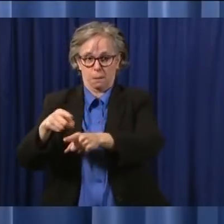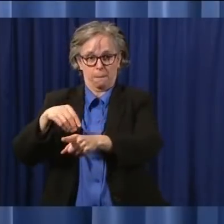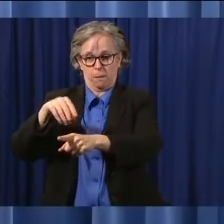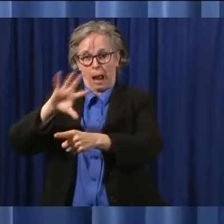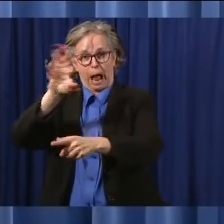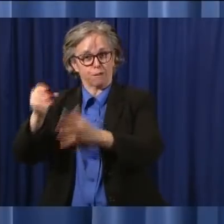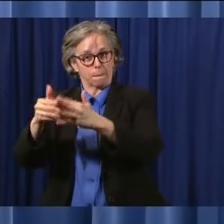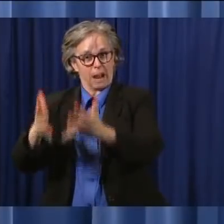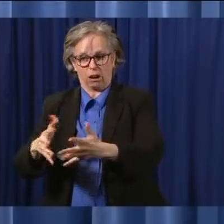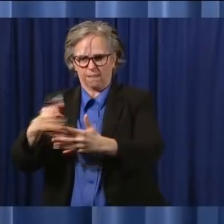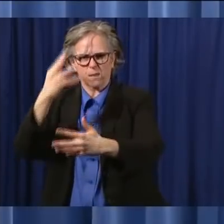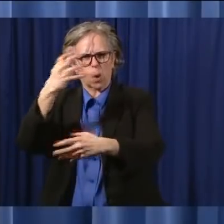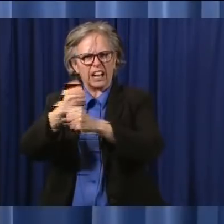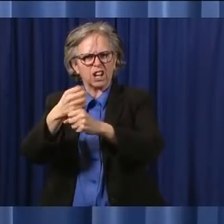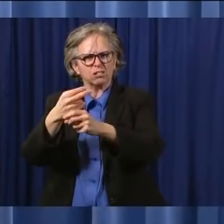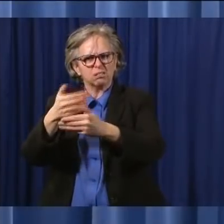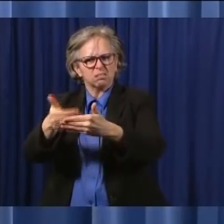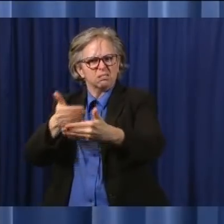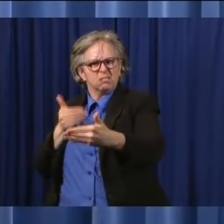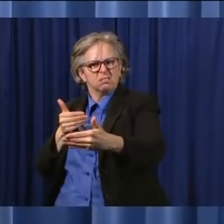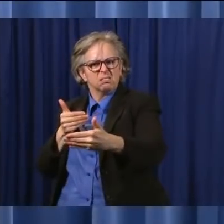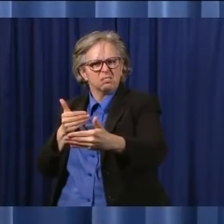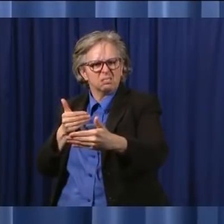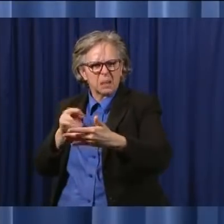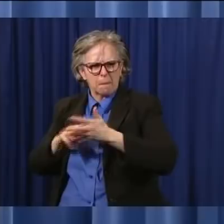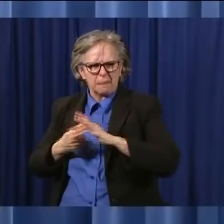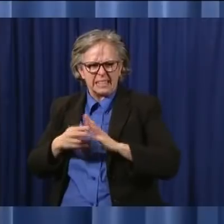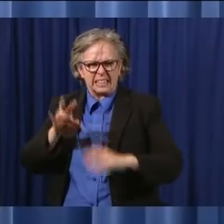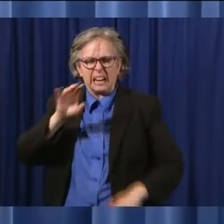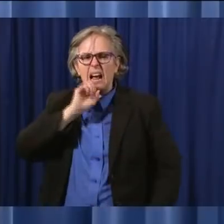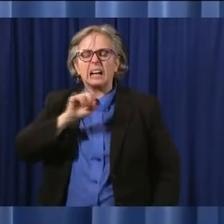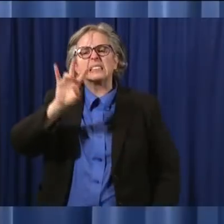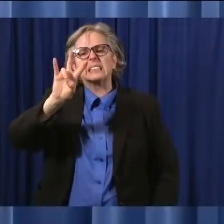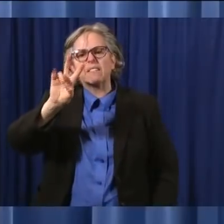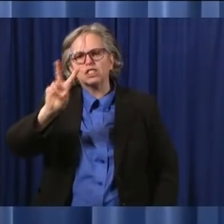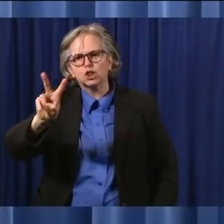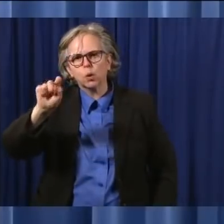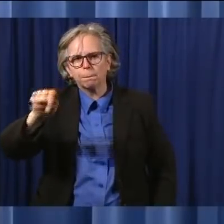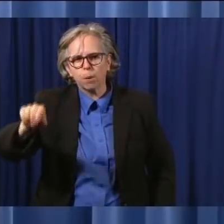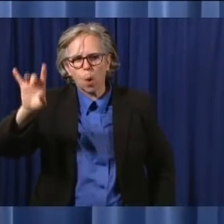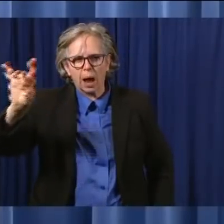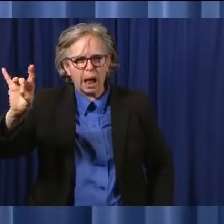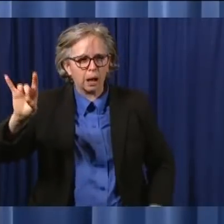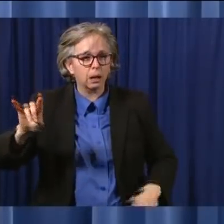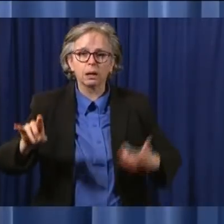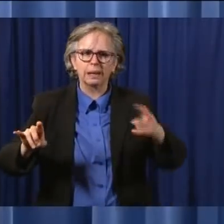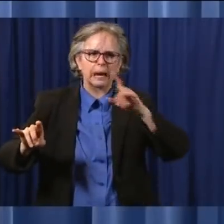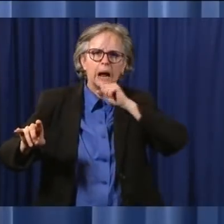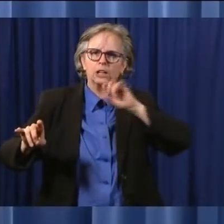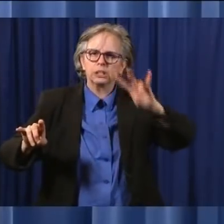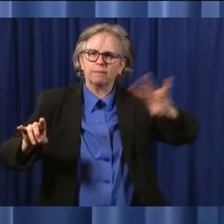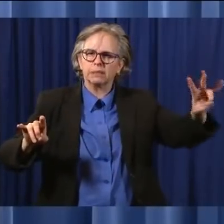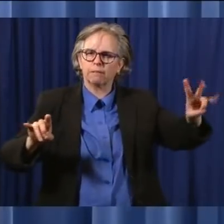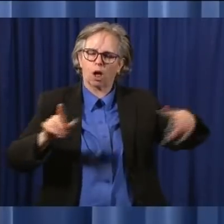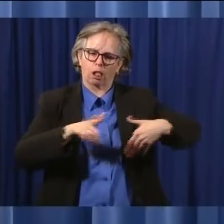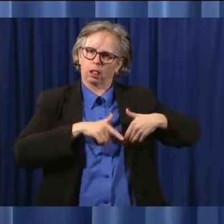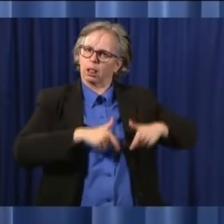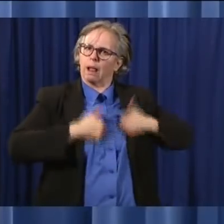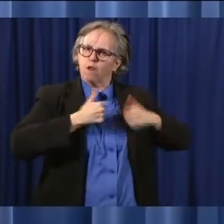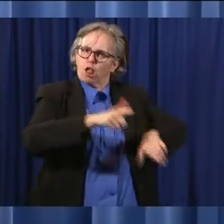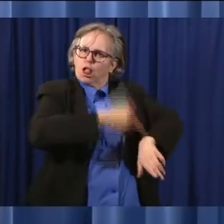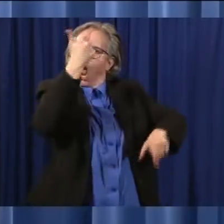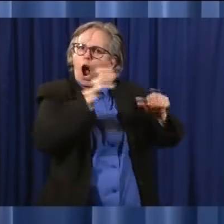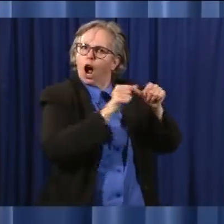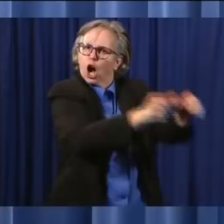72.8 years of age compared to 77 years of age for white Ohioans. African American